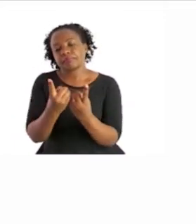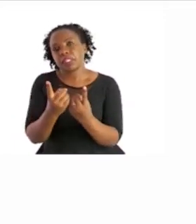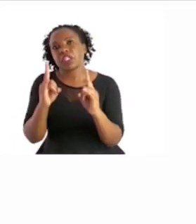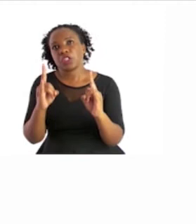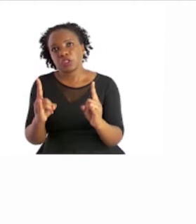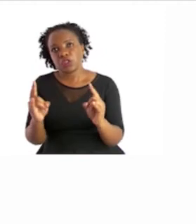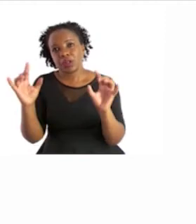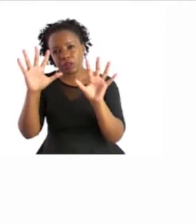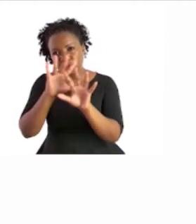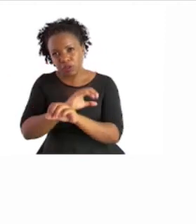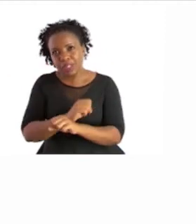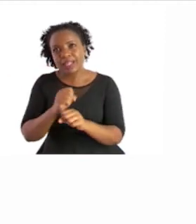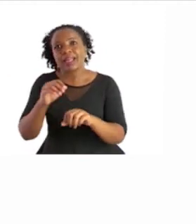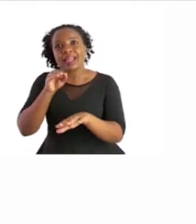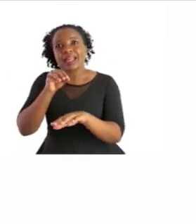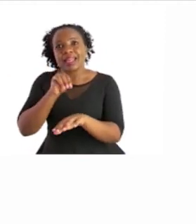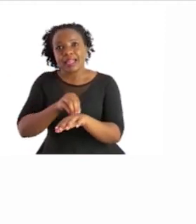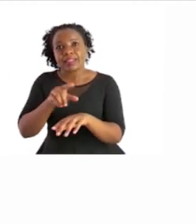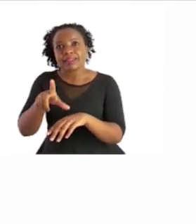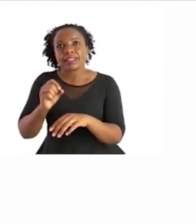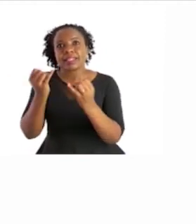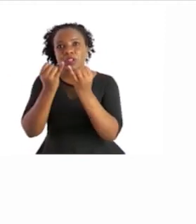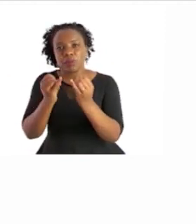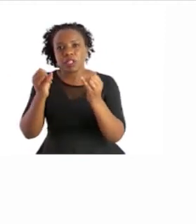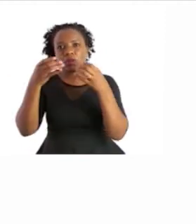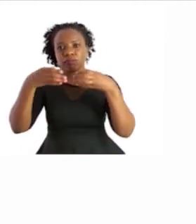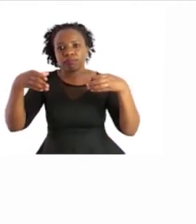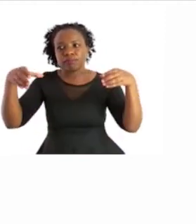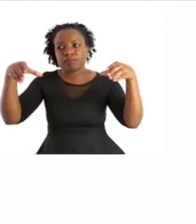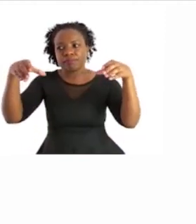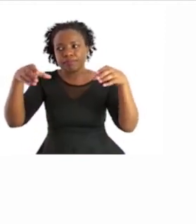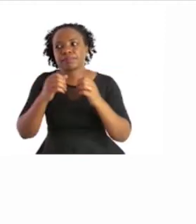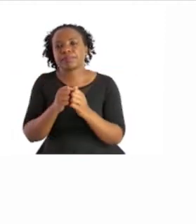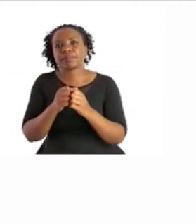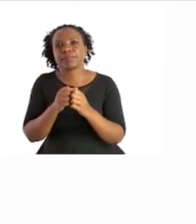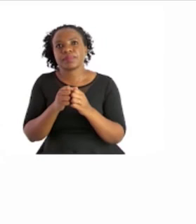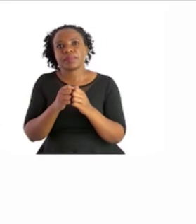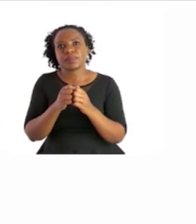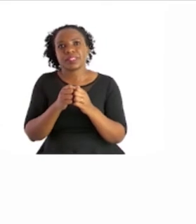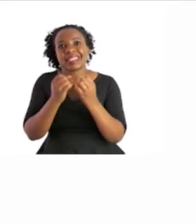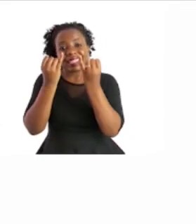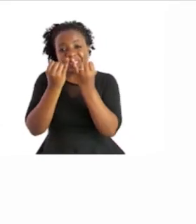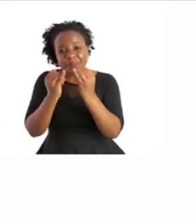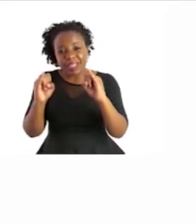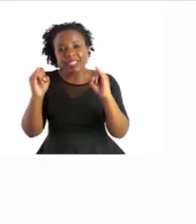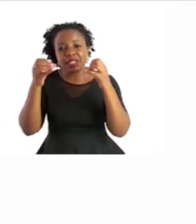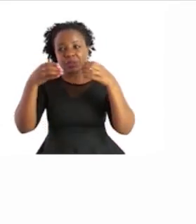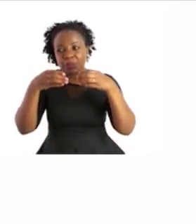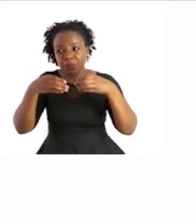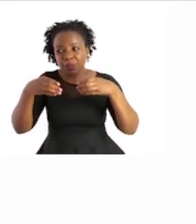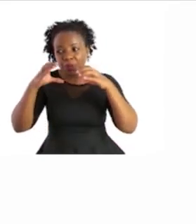at the Independence Stadium. Independence Stadium is a